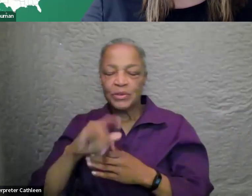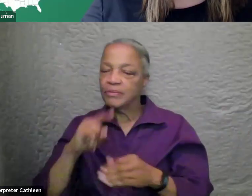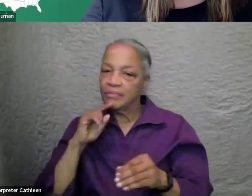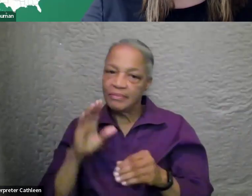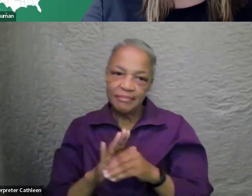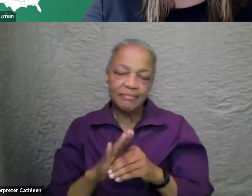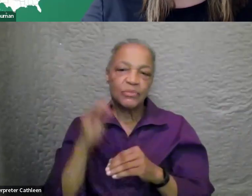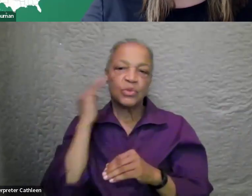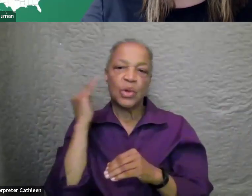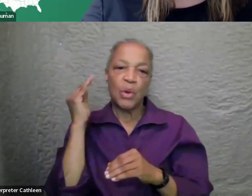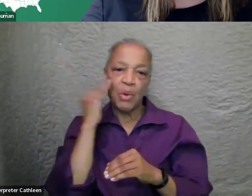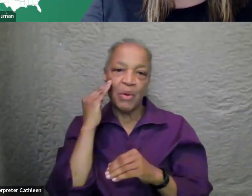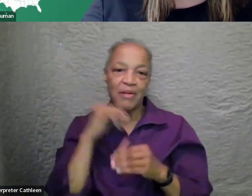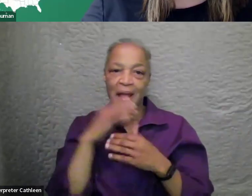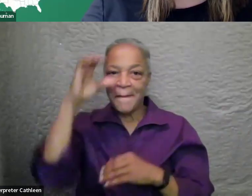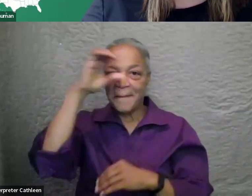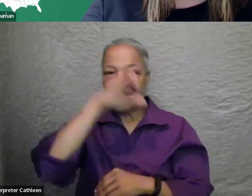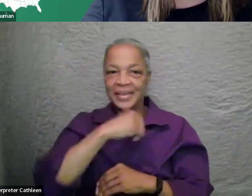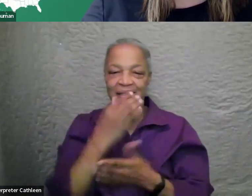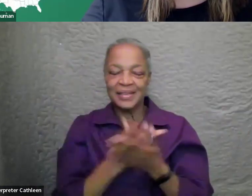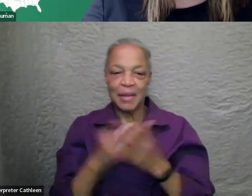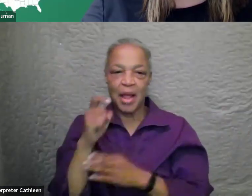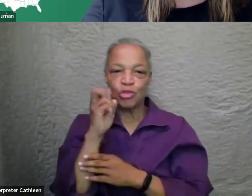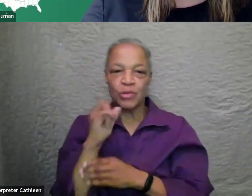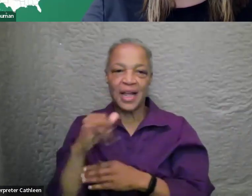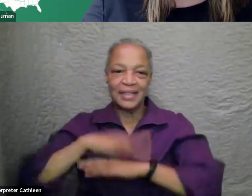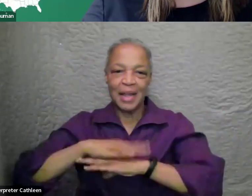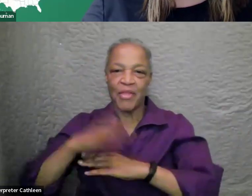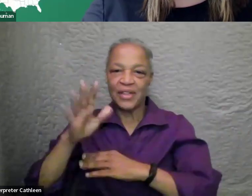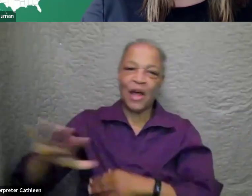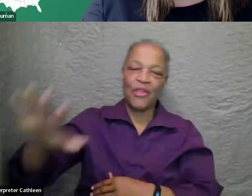that you're not missing some x-ray table that might be out there.